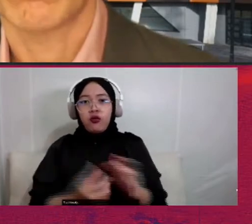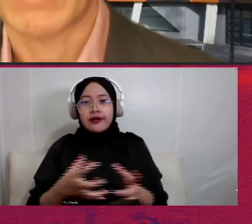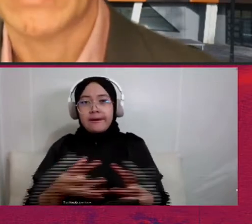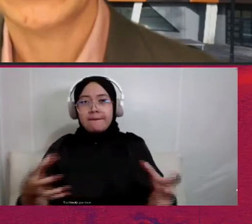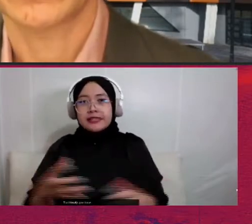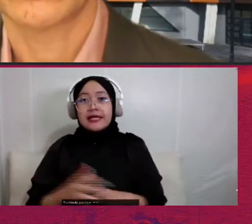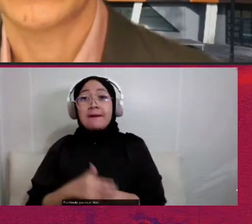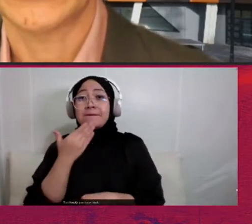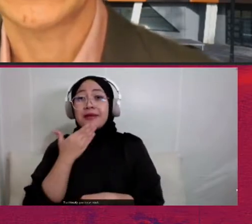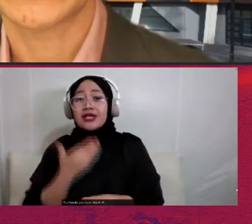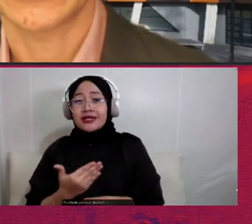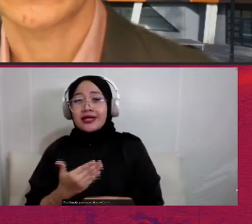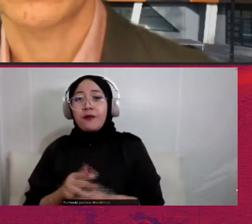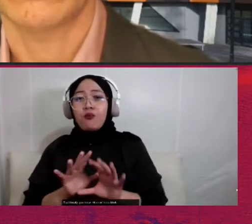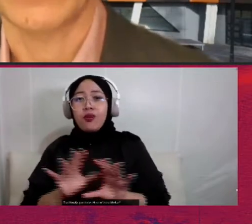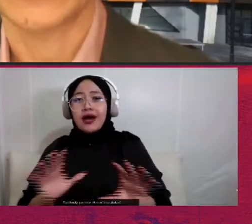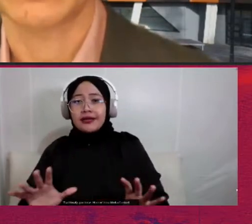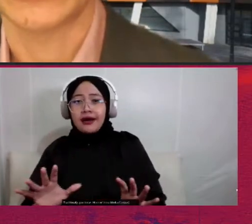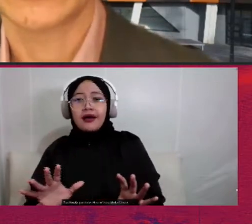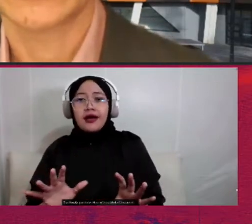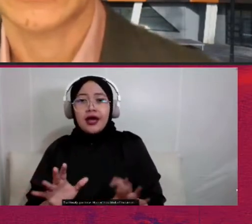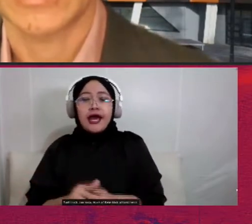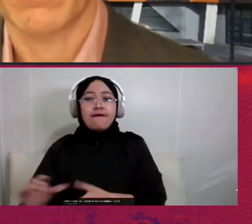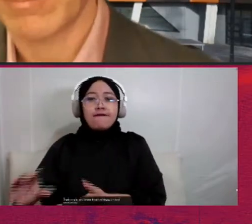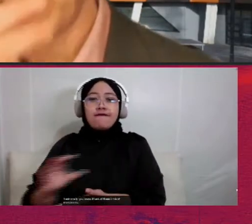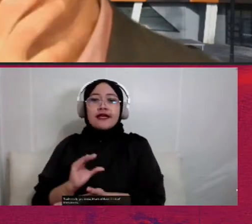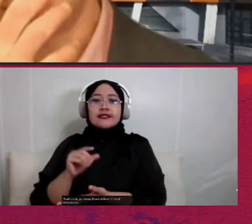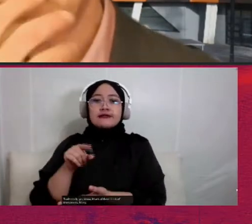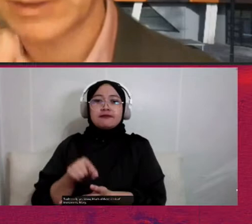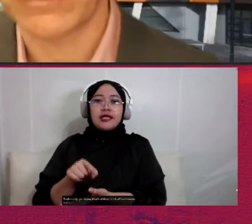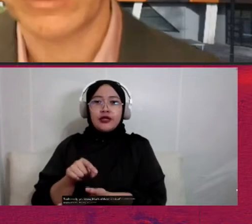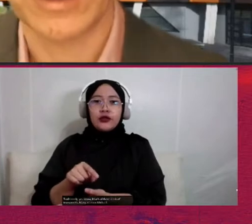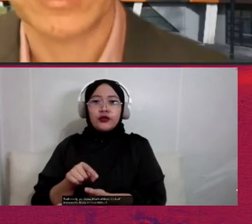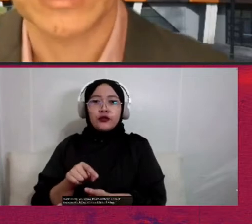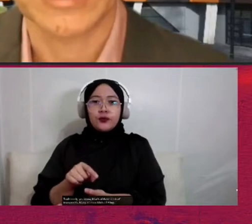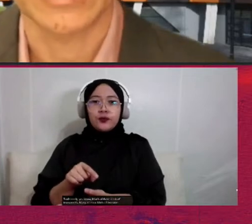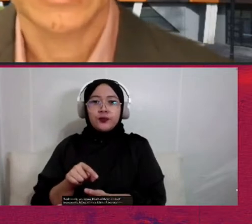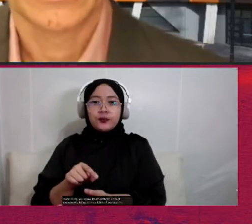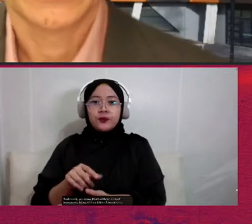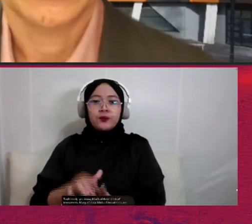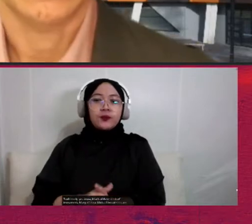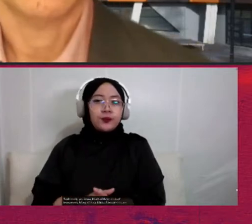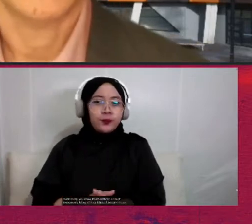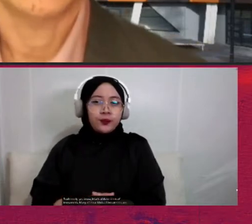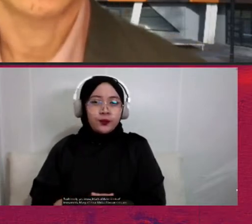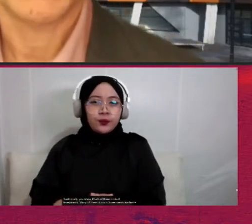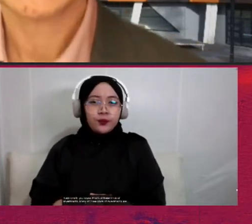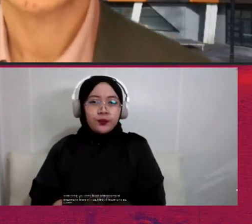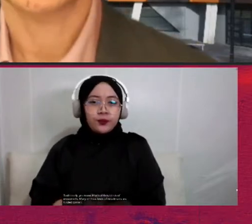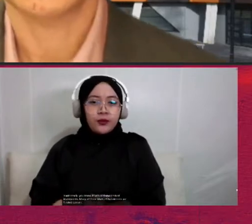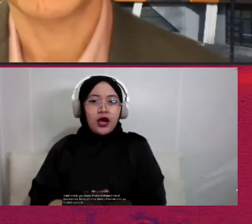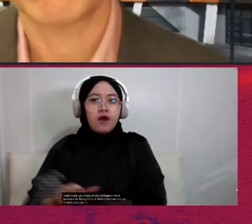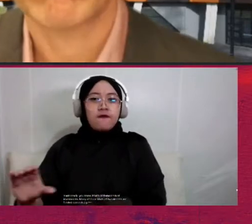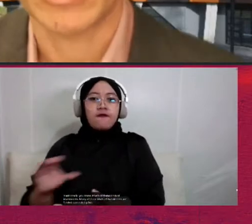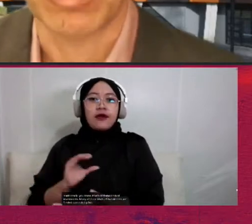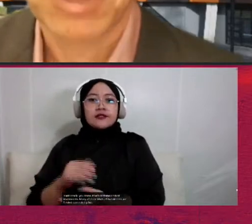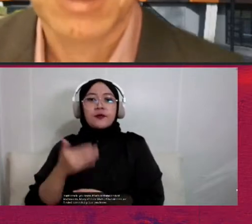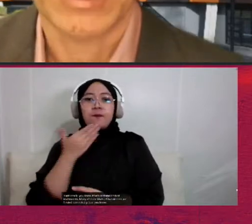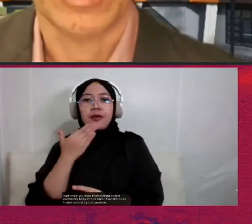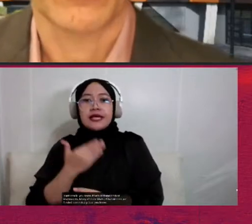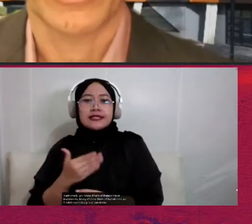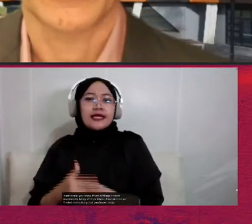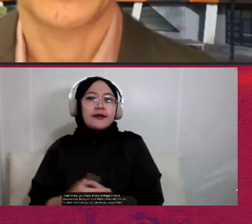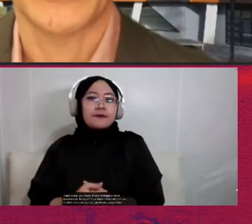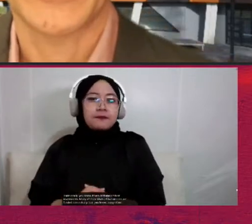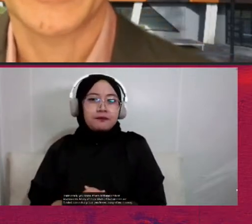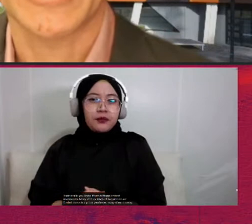Traditionally, much of these kinds of investments, many of these kinds of investments are funded domestically, but